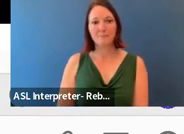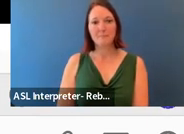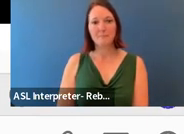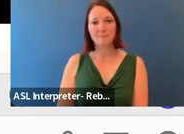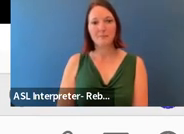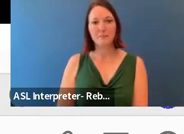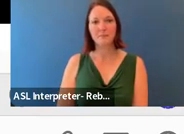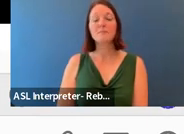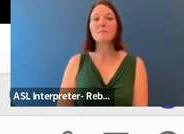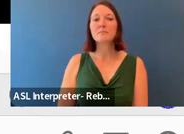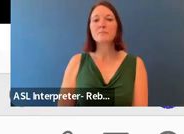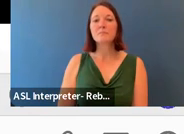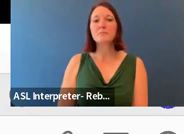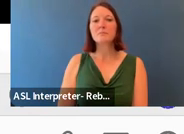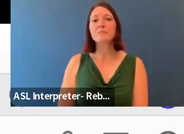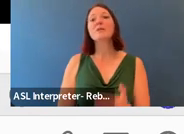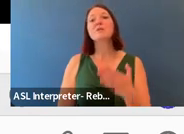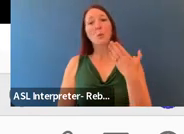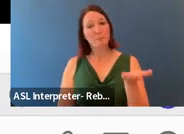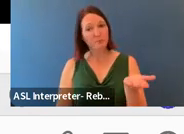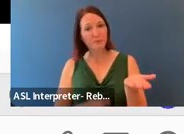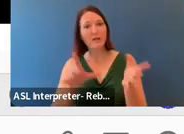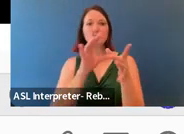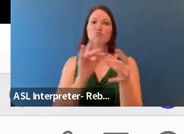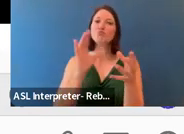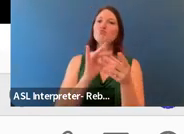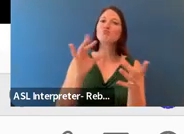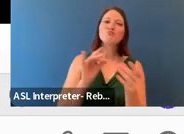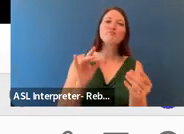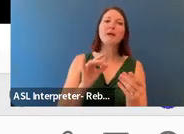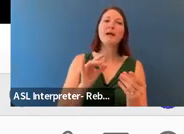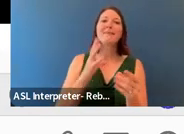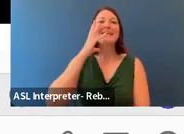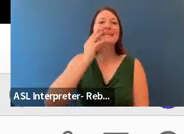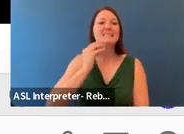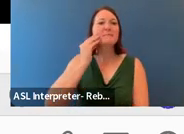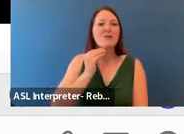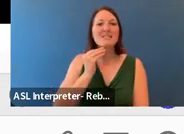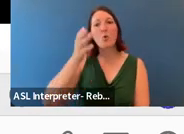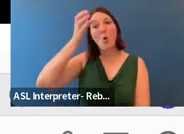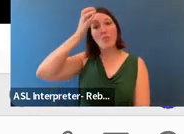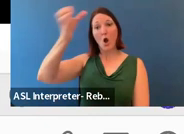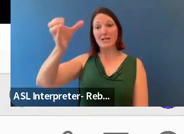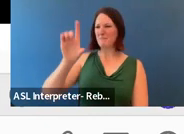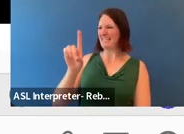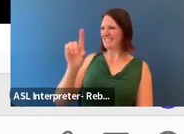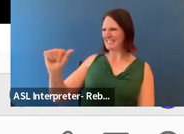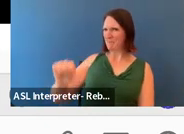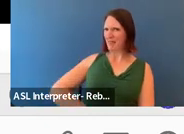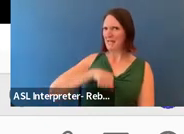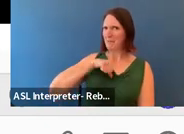And, so here I just talk about the experience, the concept of disability pride. And I just wanted